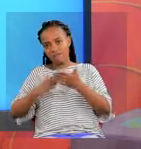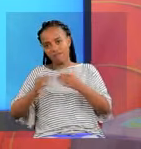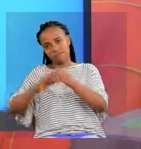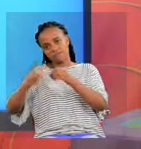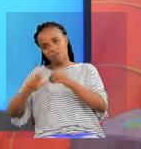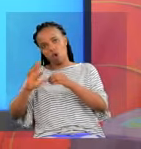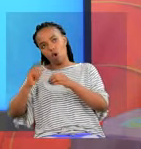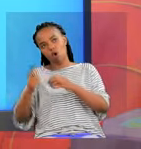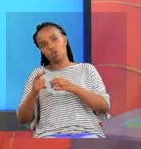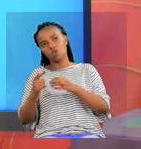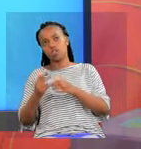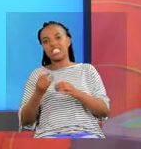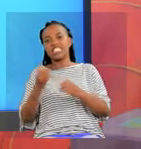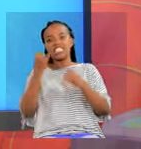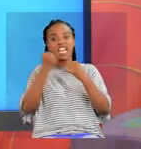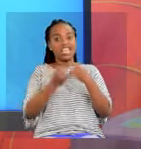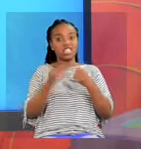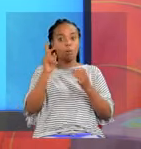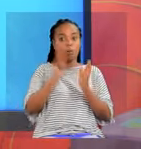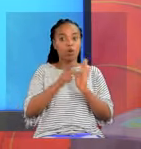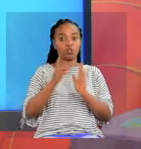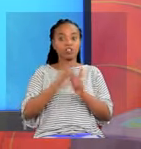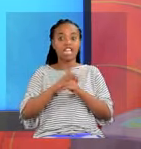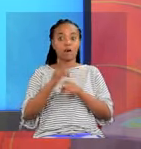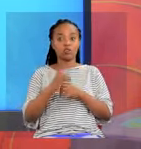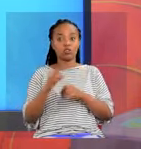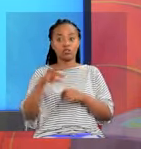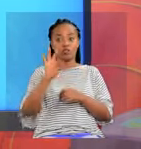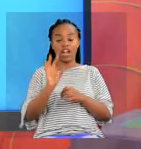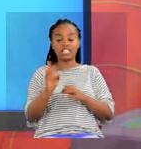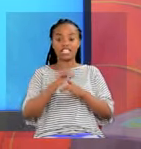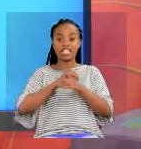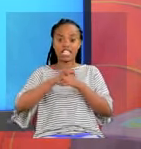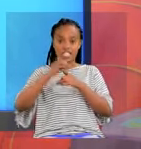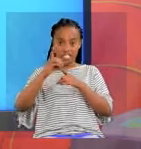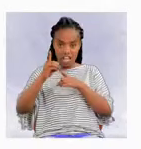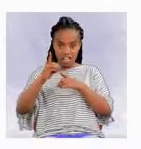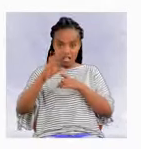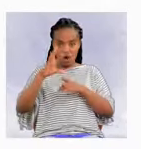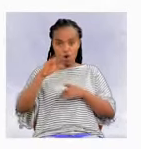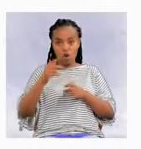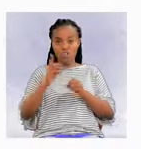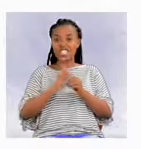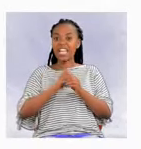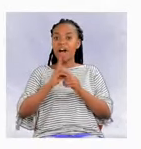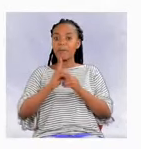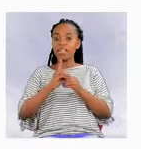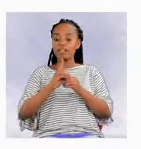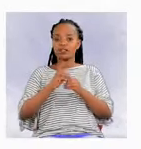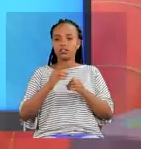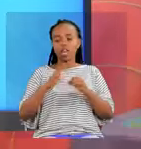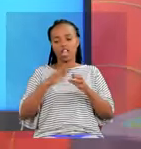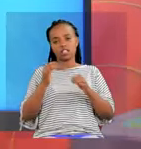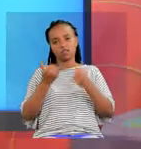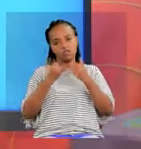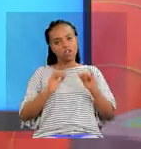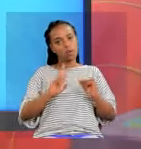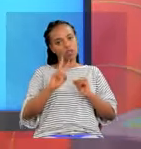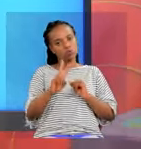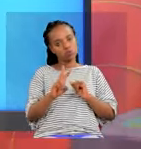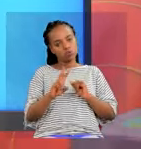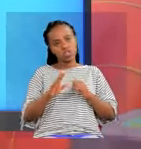the endpoints of the diameter to find the distance or the diameter. After that, you can divide by 2.